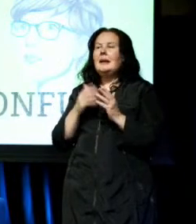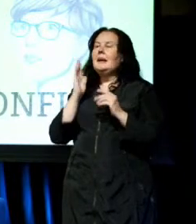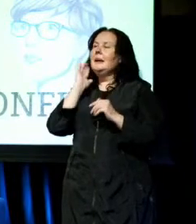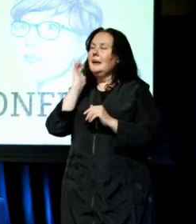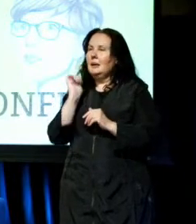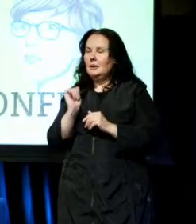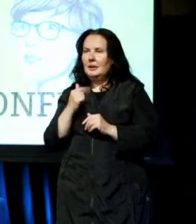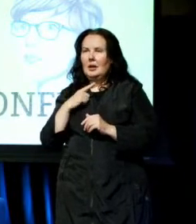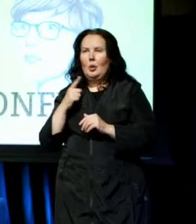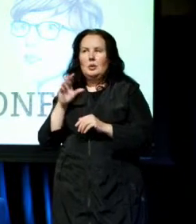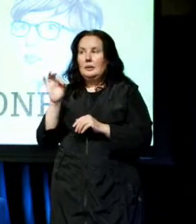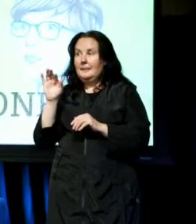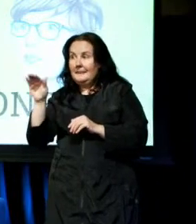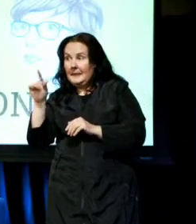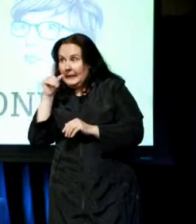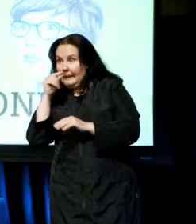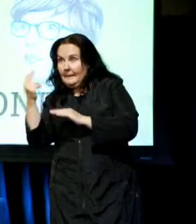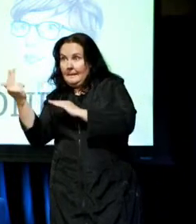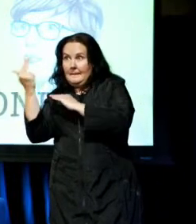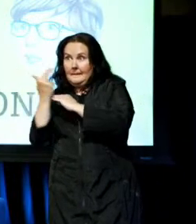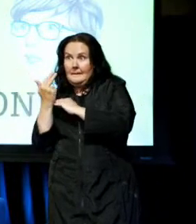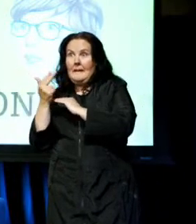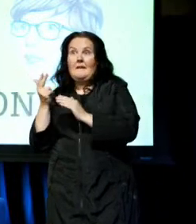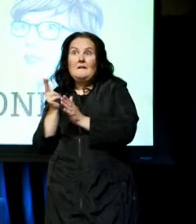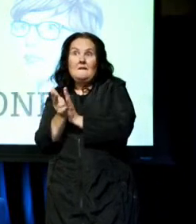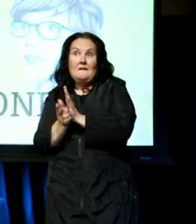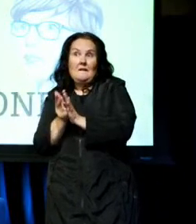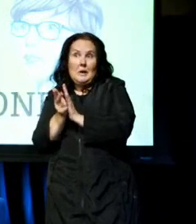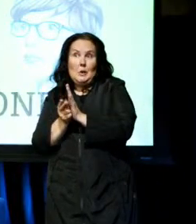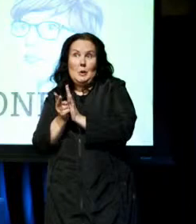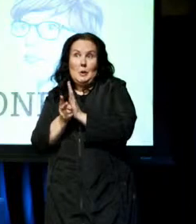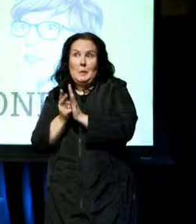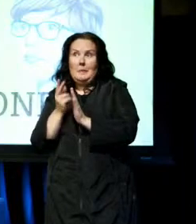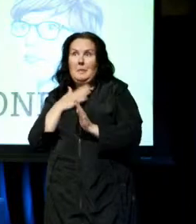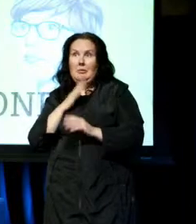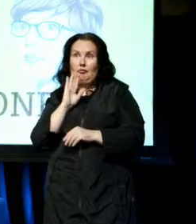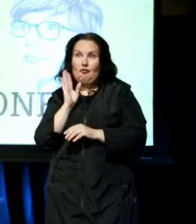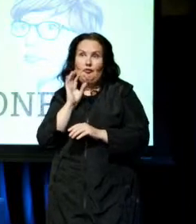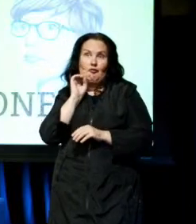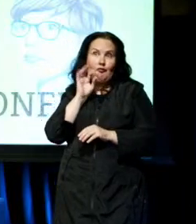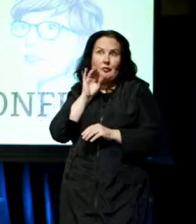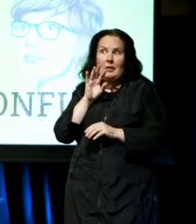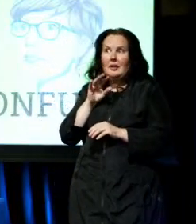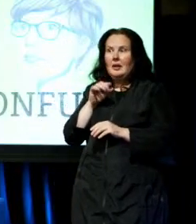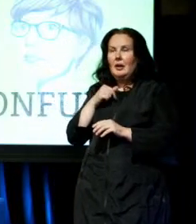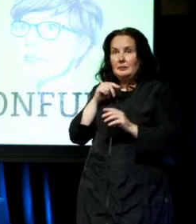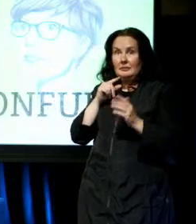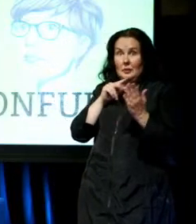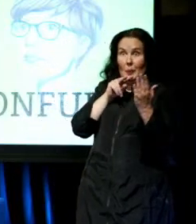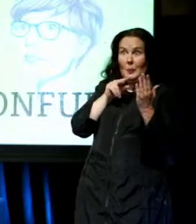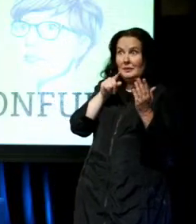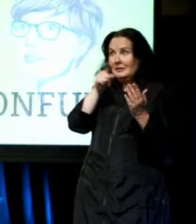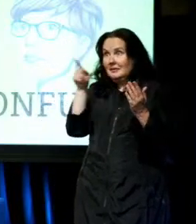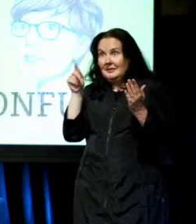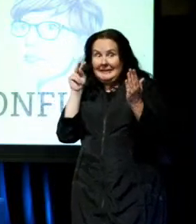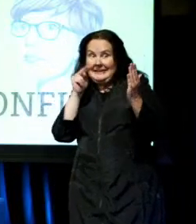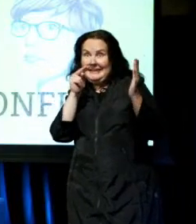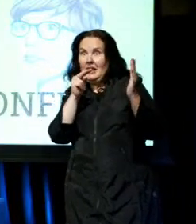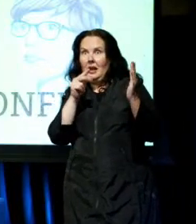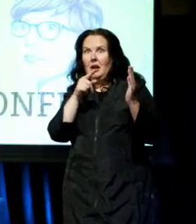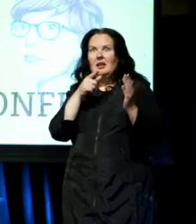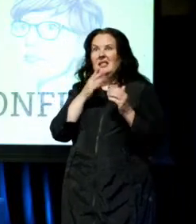bit of a video of my set just so I can post it on Patreon and be like, look, guys, I do stuff, because they never hear from me and they keep giving me their